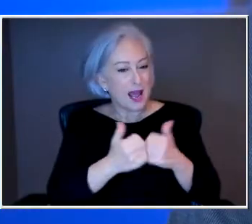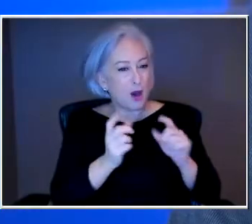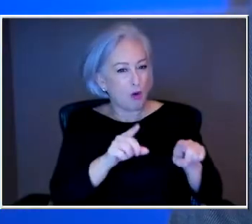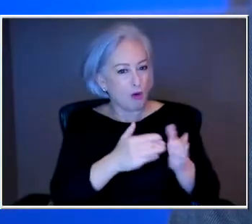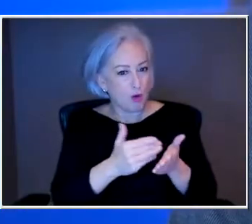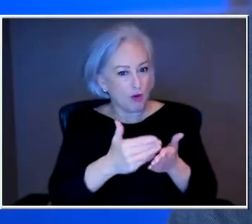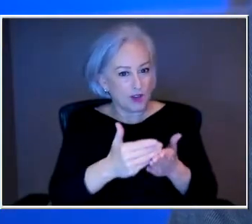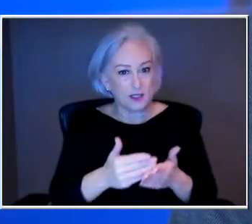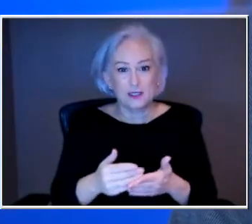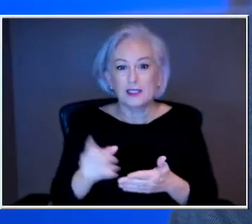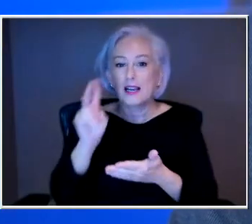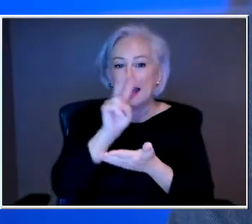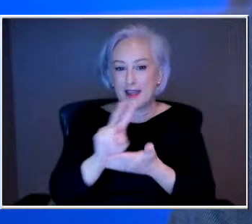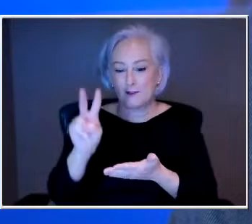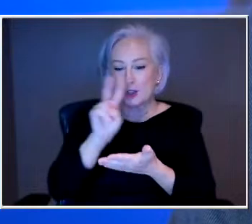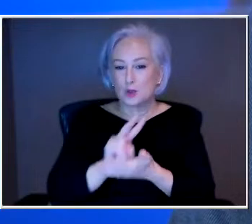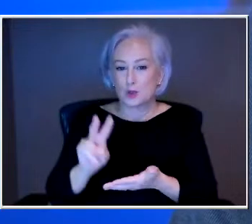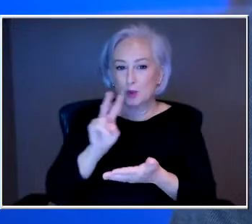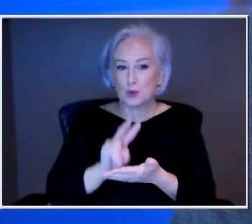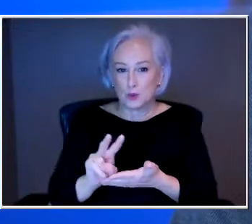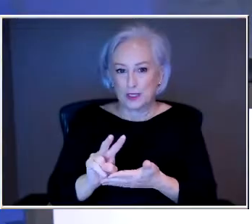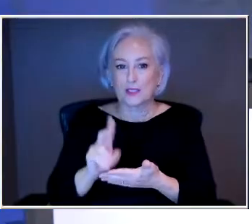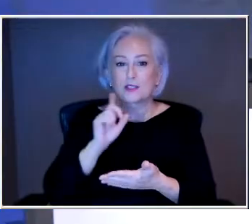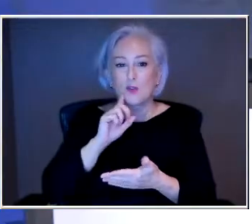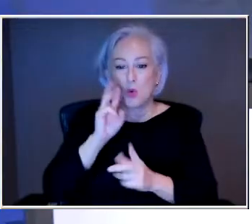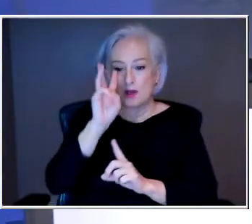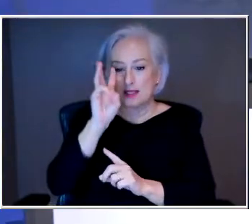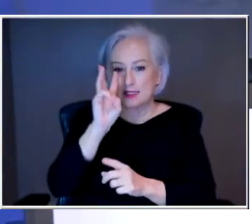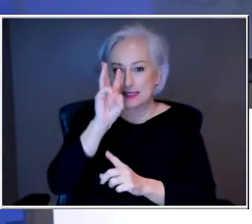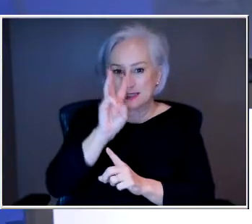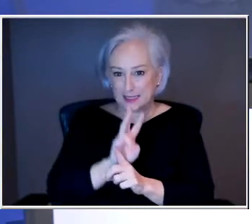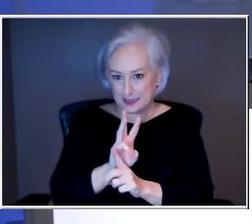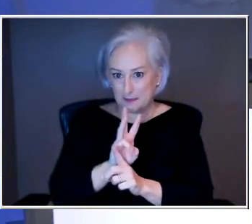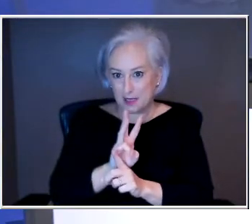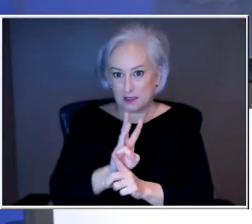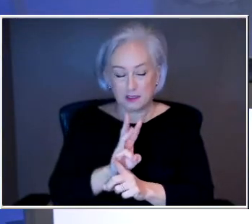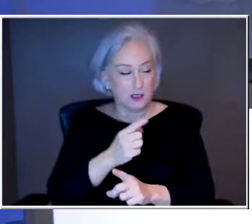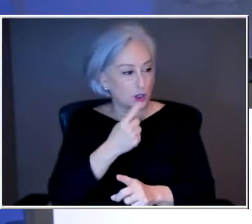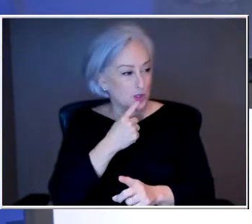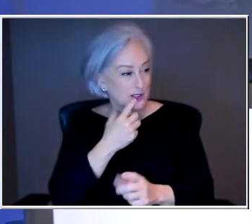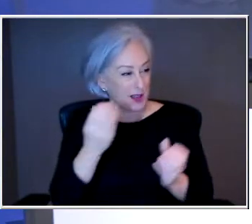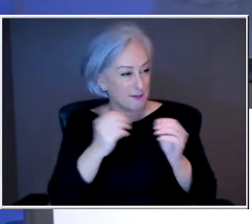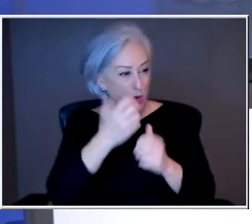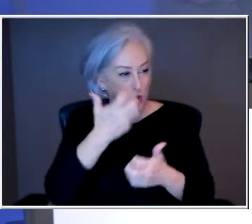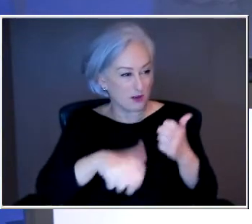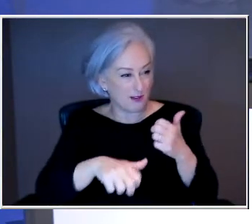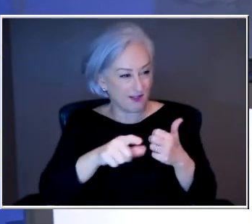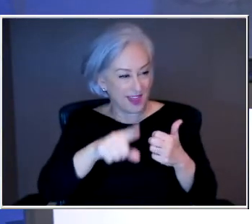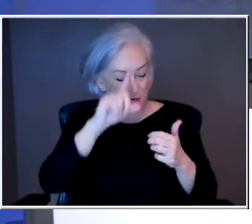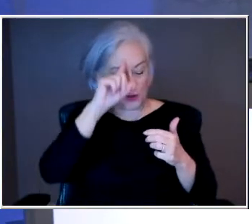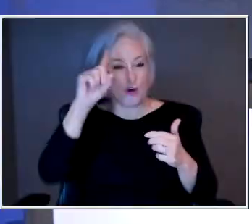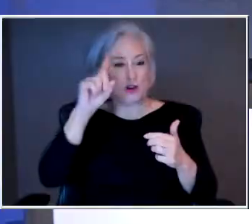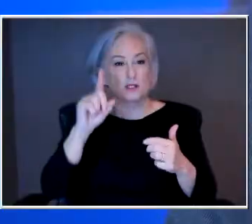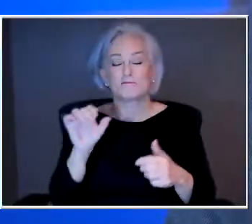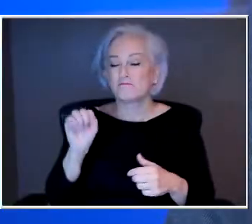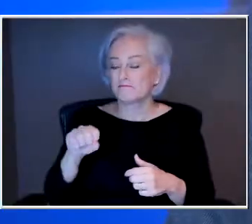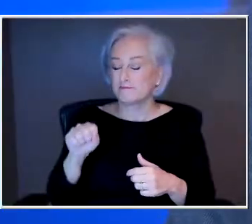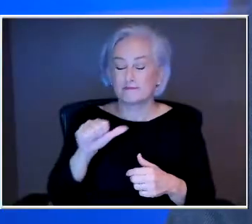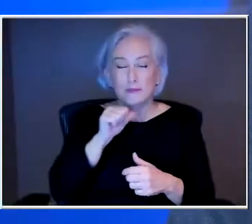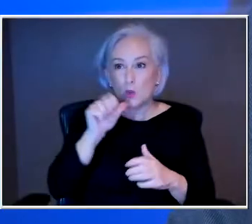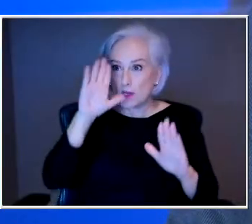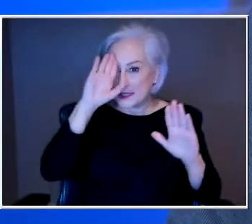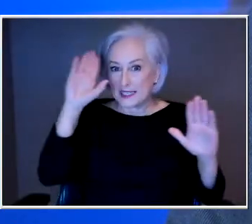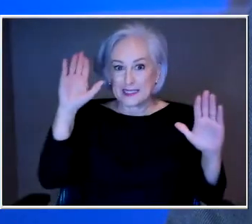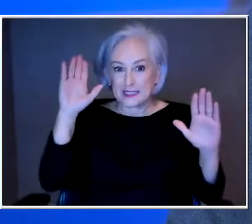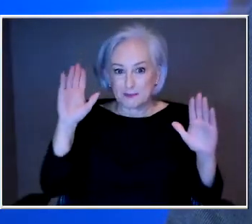2 weeks for about 6 months. You said it was tougher than you could have imagined. You knew it was going to be hard. Yeah, I wasn't expecting it to be any walk